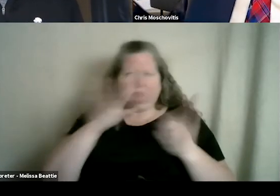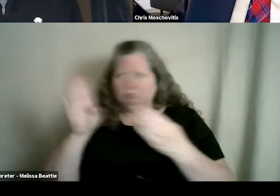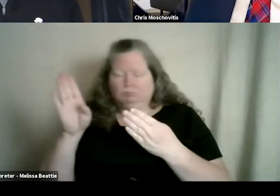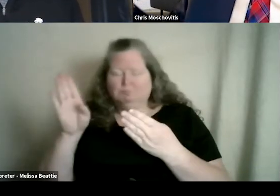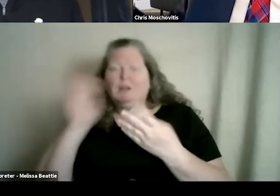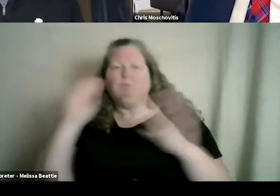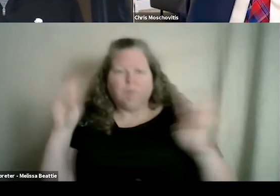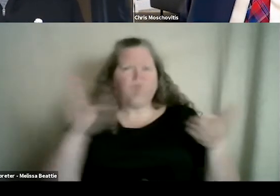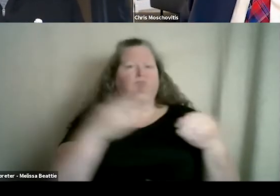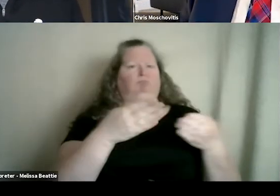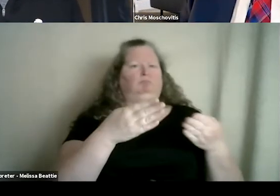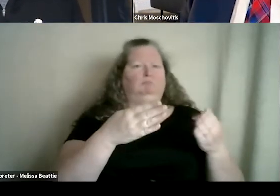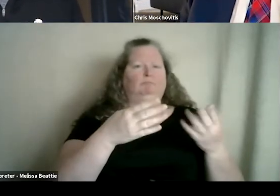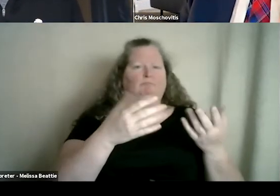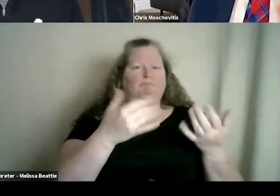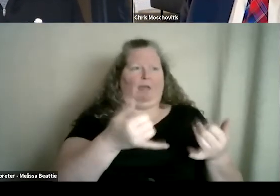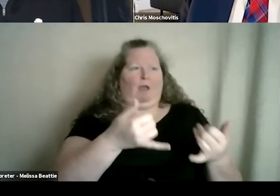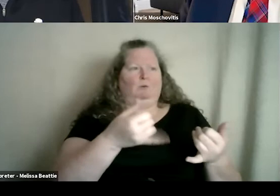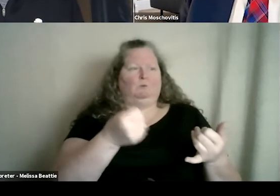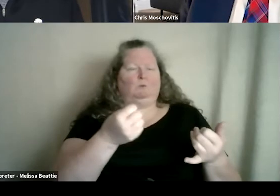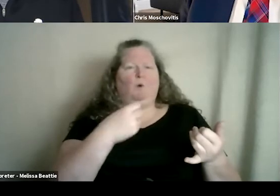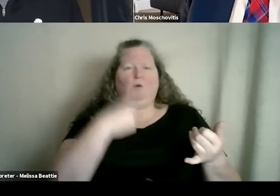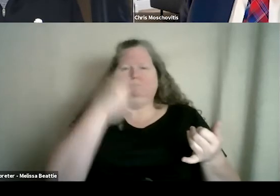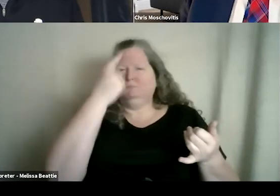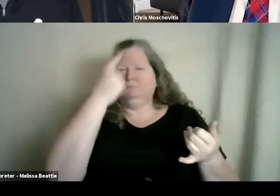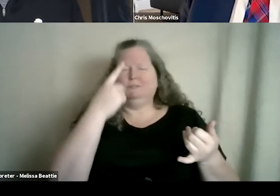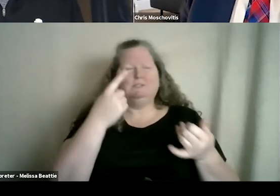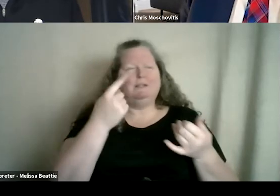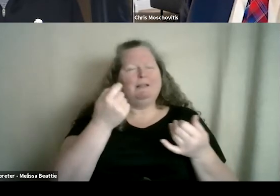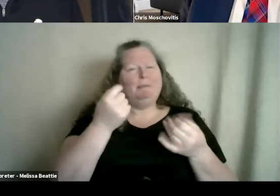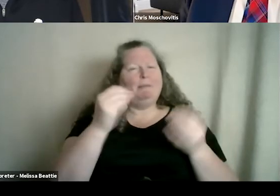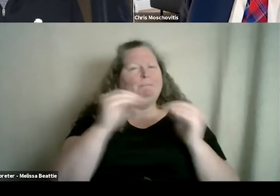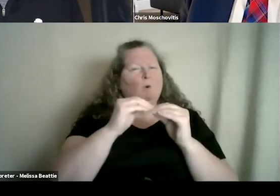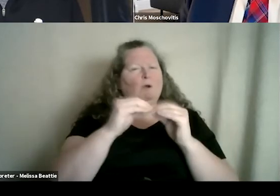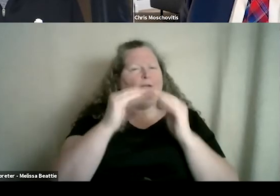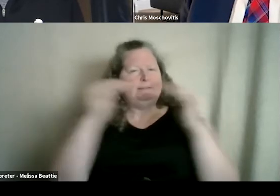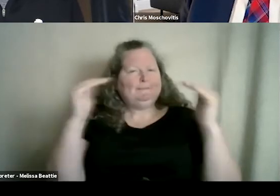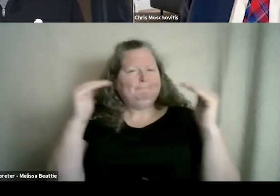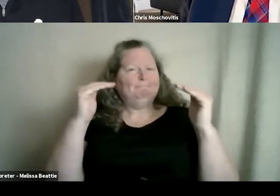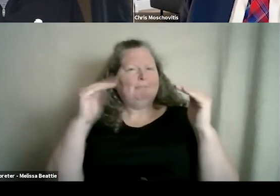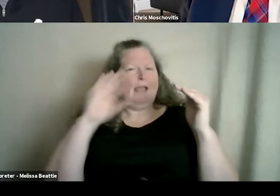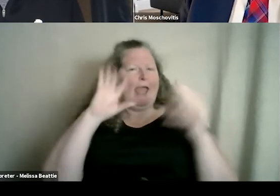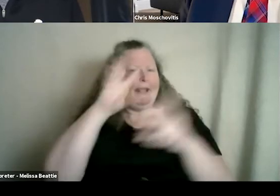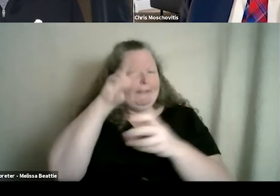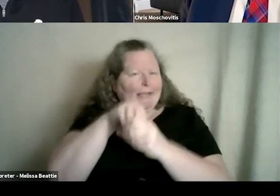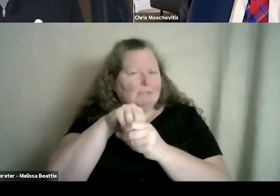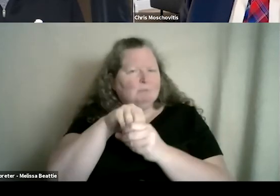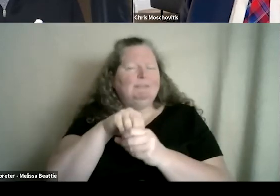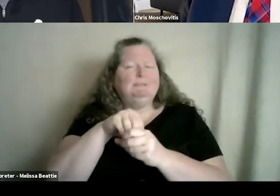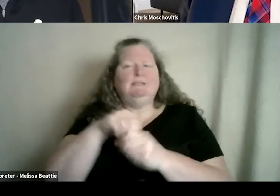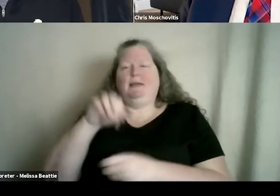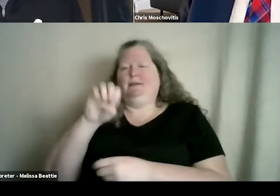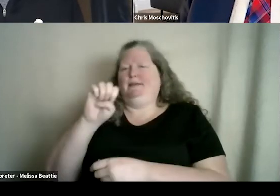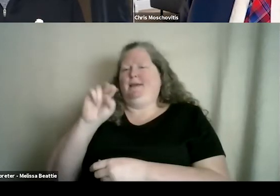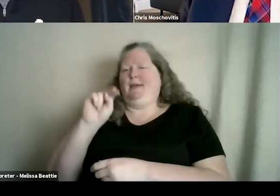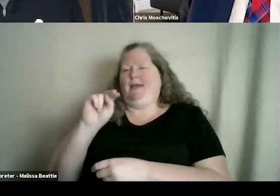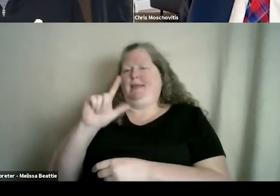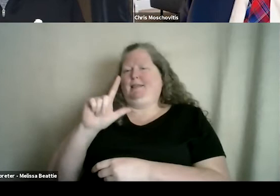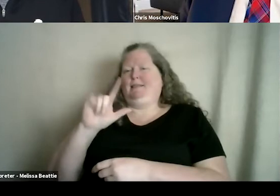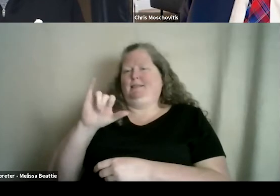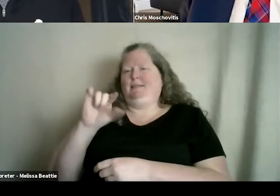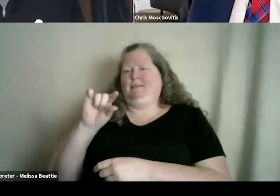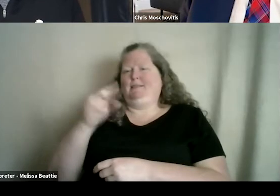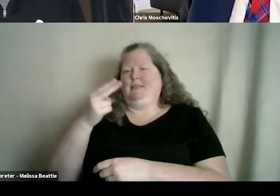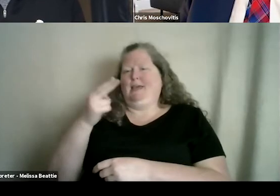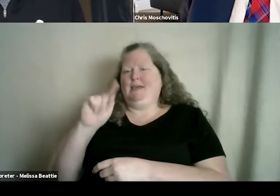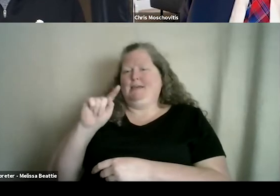it now, and let's see what we're trying to do with it. So there is a level of engagement and enlightenment that involves organizations like that. But there is a lot